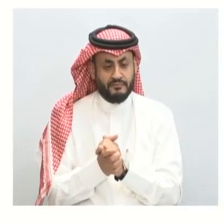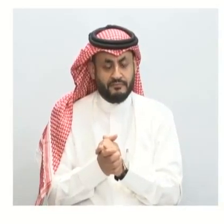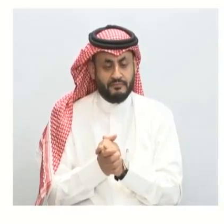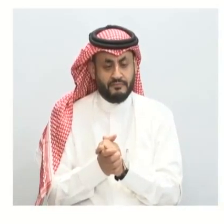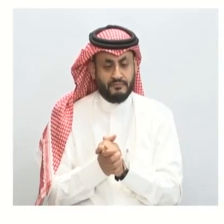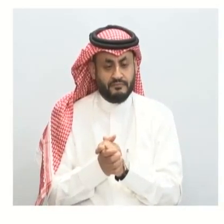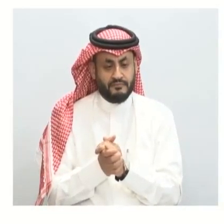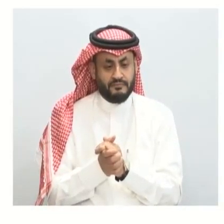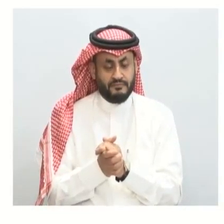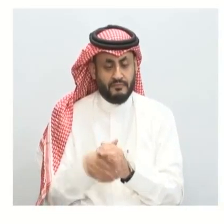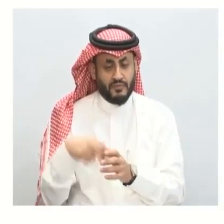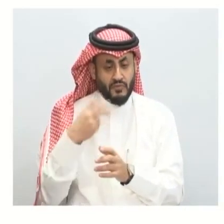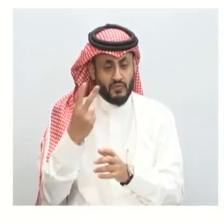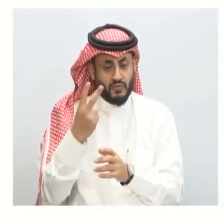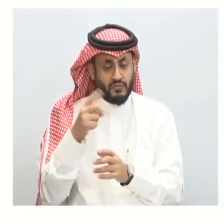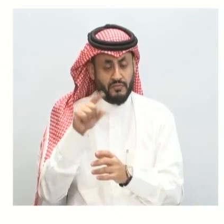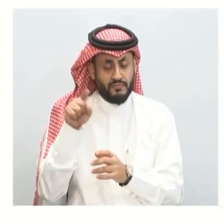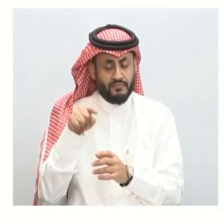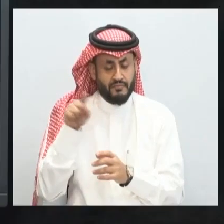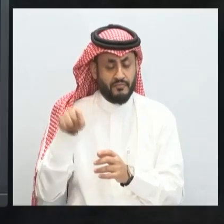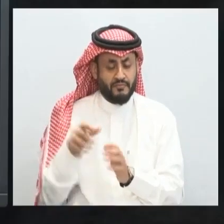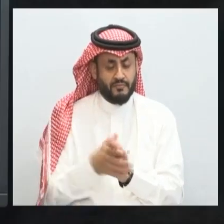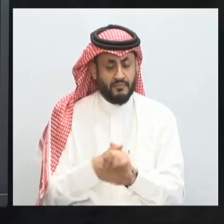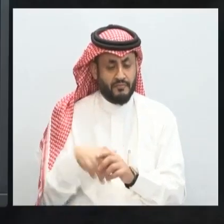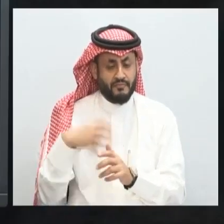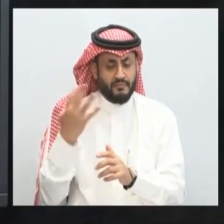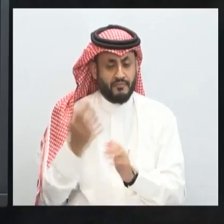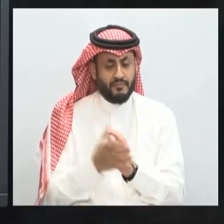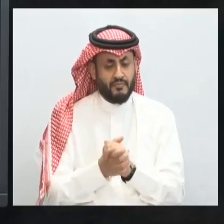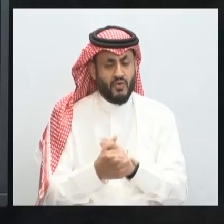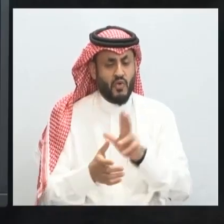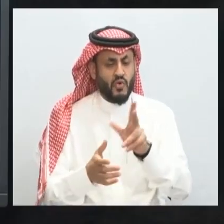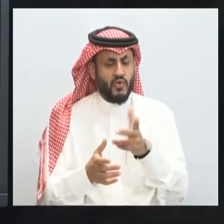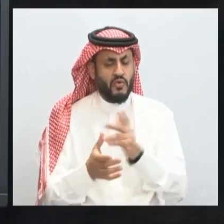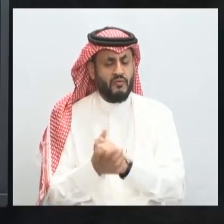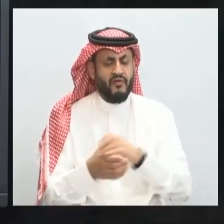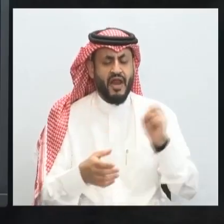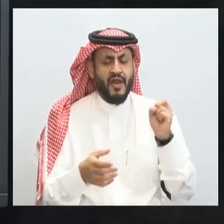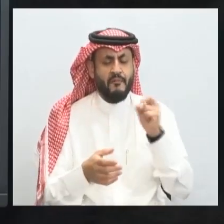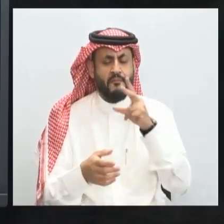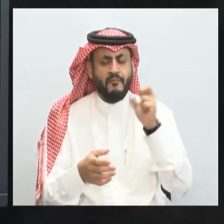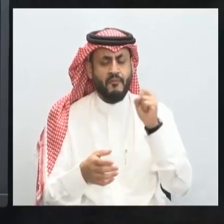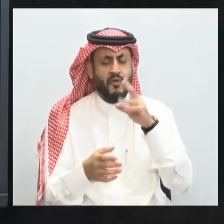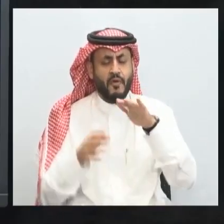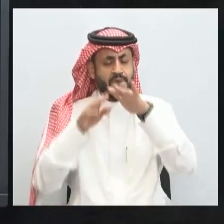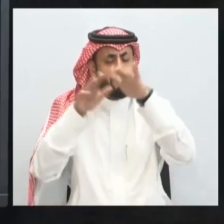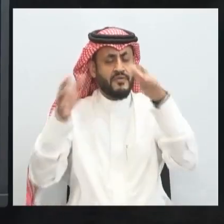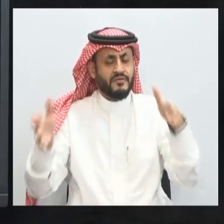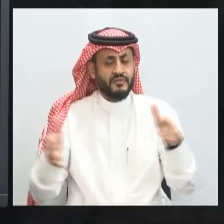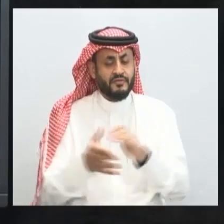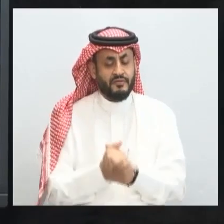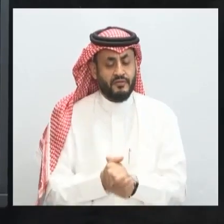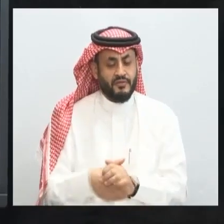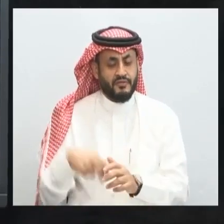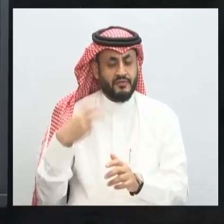now, we have two questions. We have number four, which is, how do we send signals into space? And